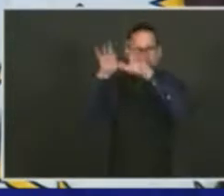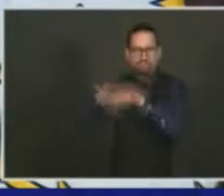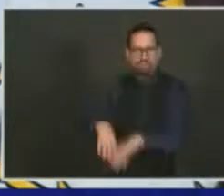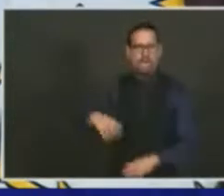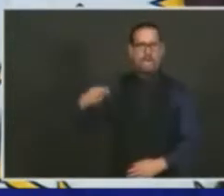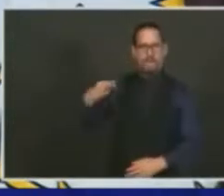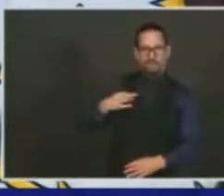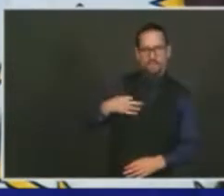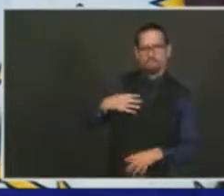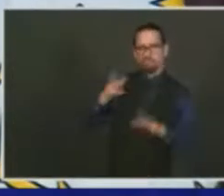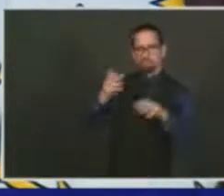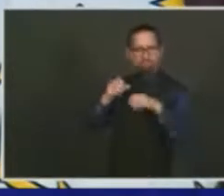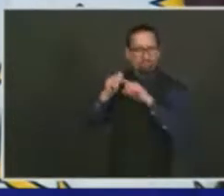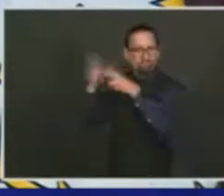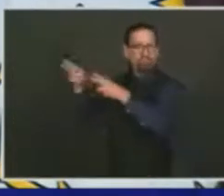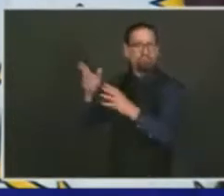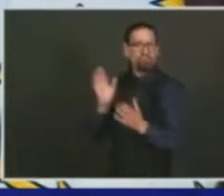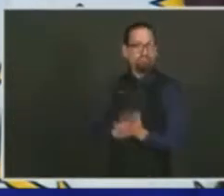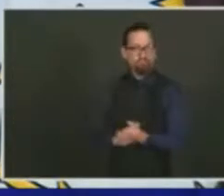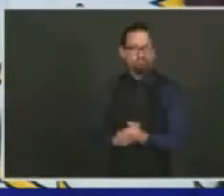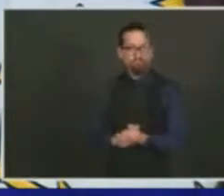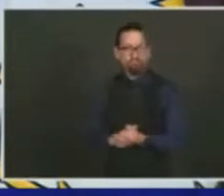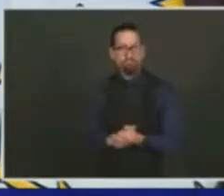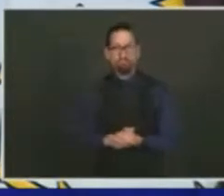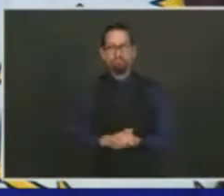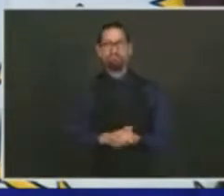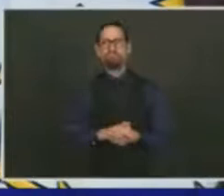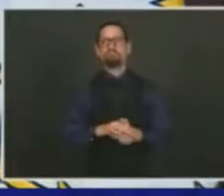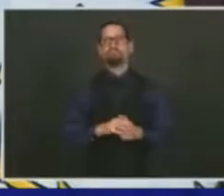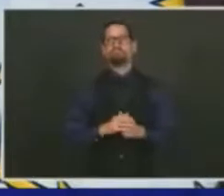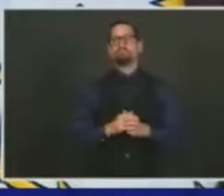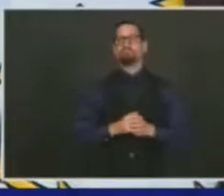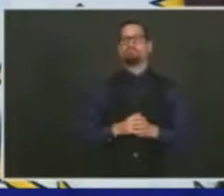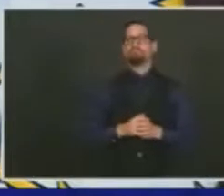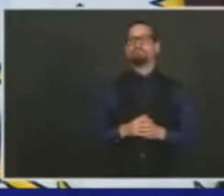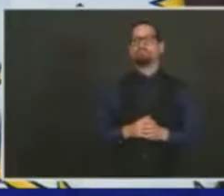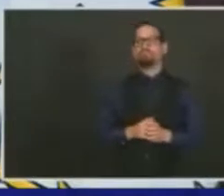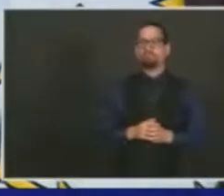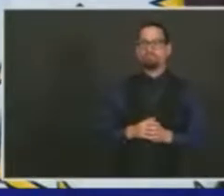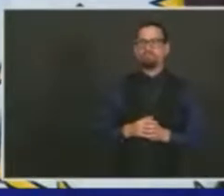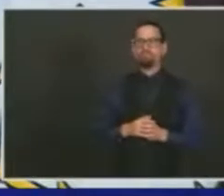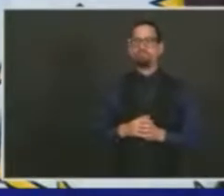health.ri.gov/COVID jobs. We'll pay competitively.